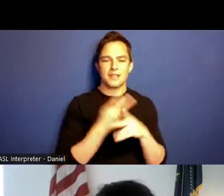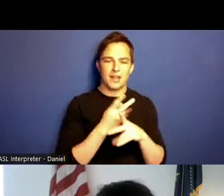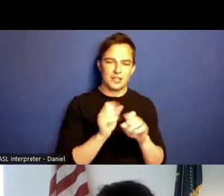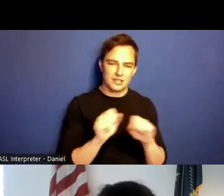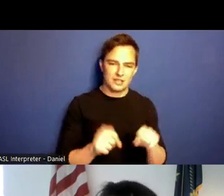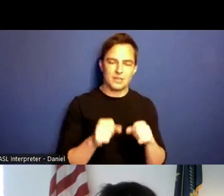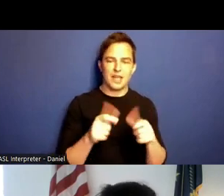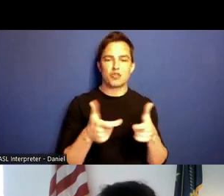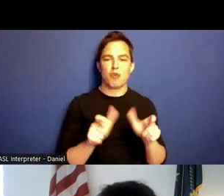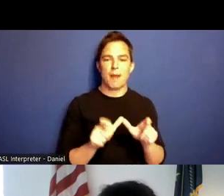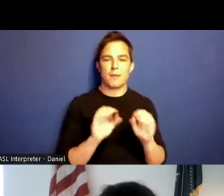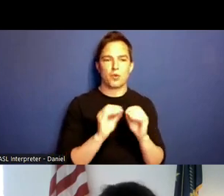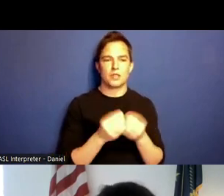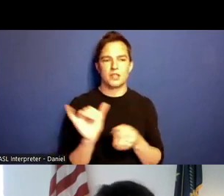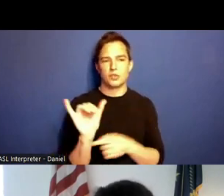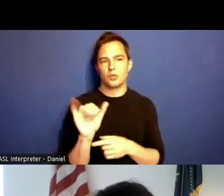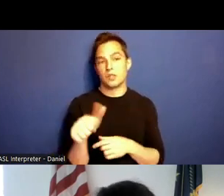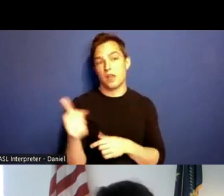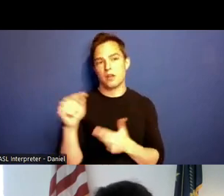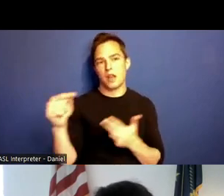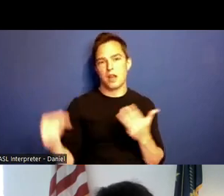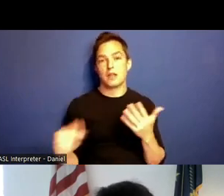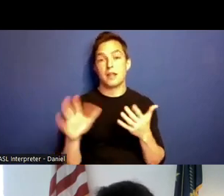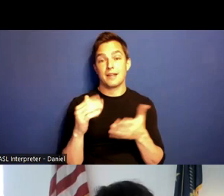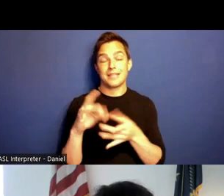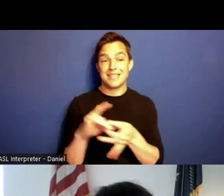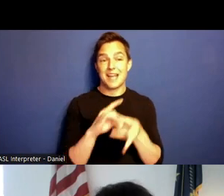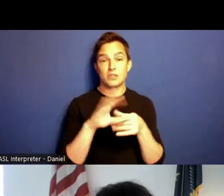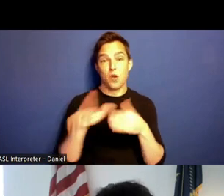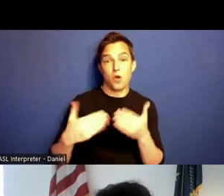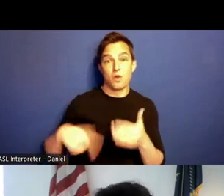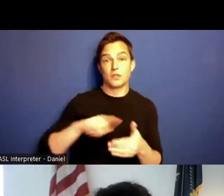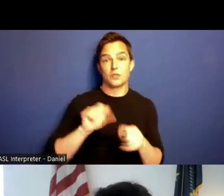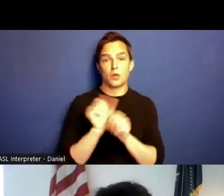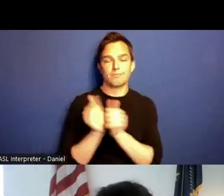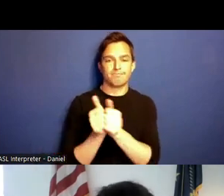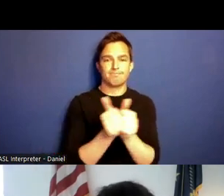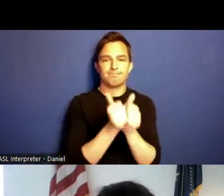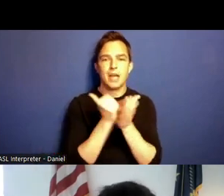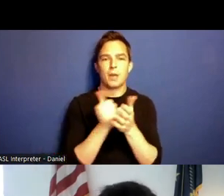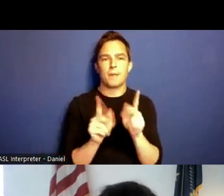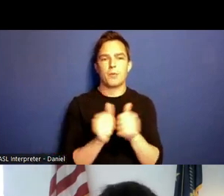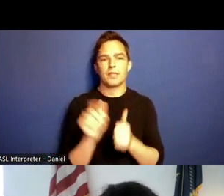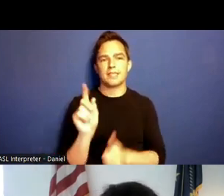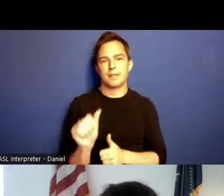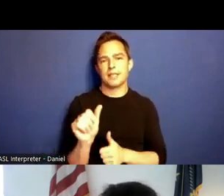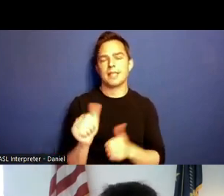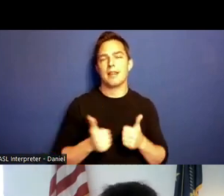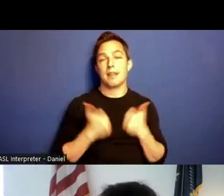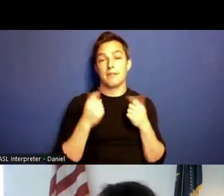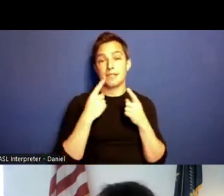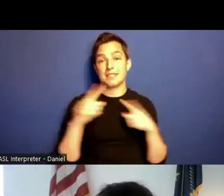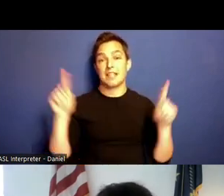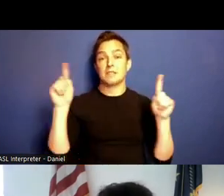tribal organizations and others. It connects us all to work together to help people with disabilities live